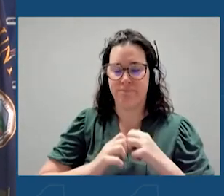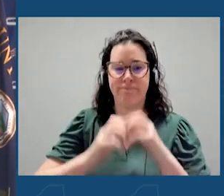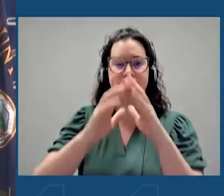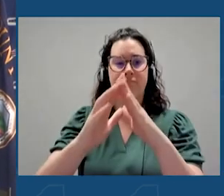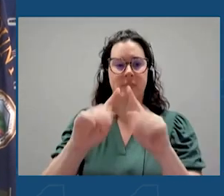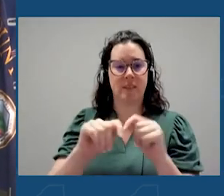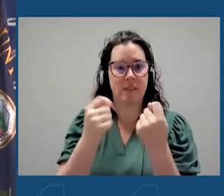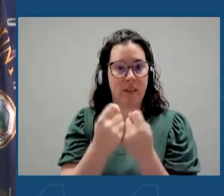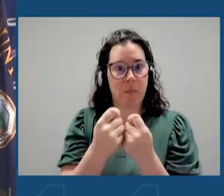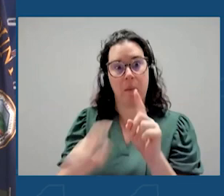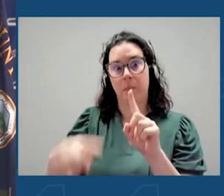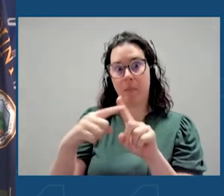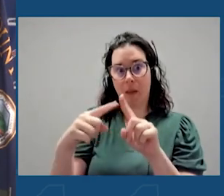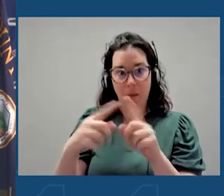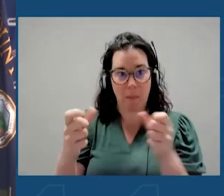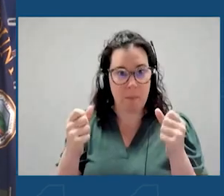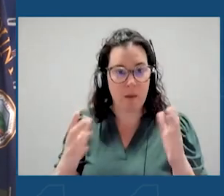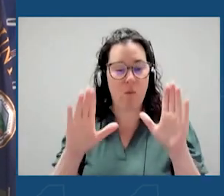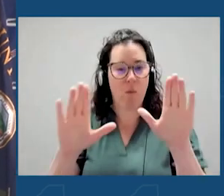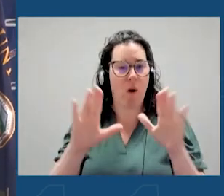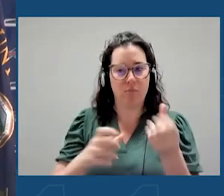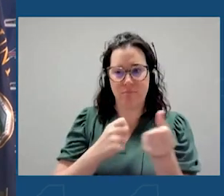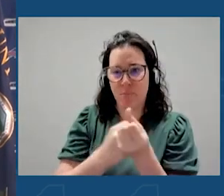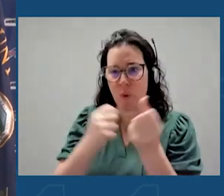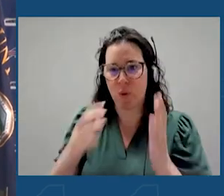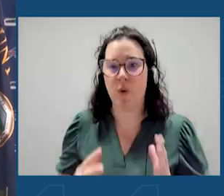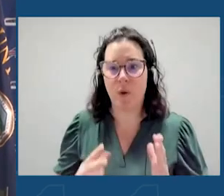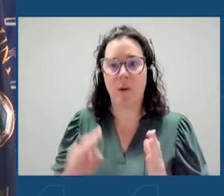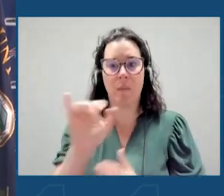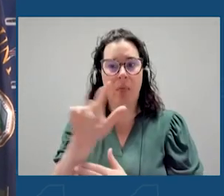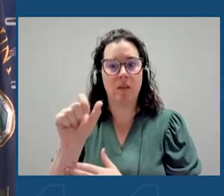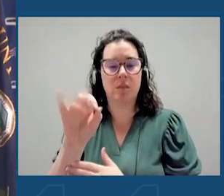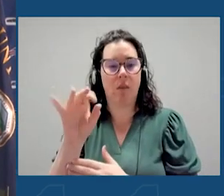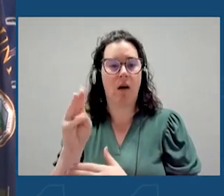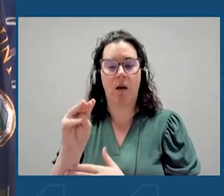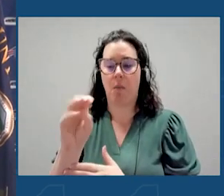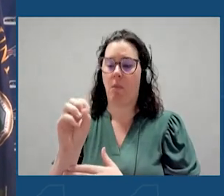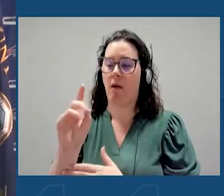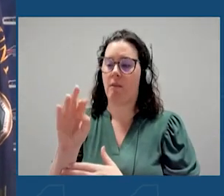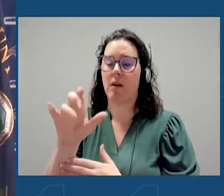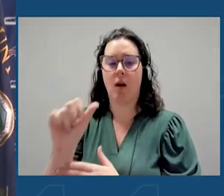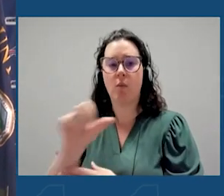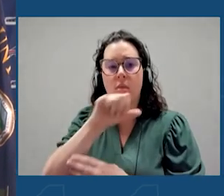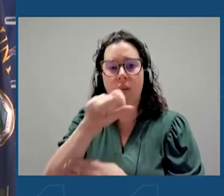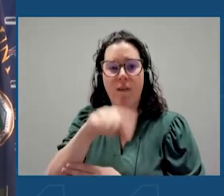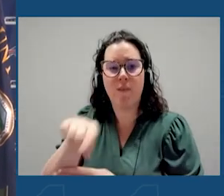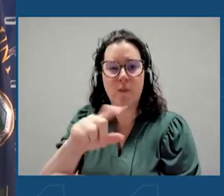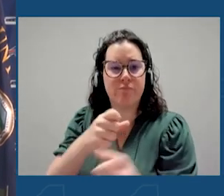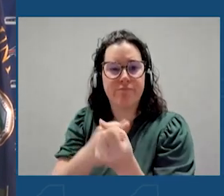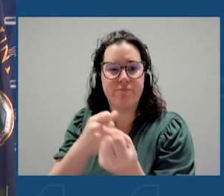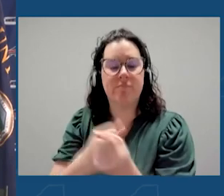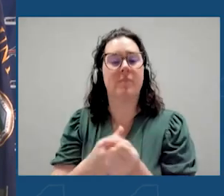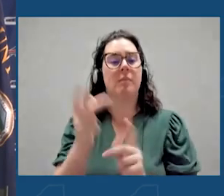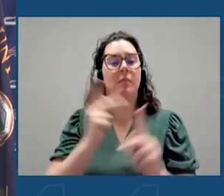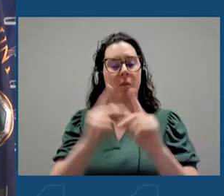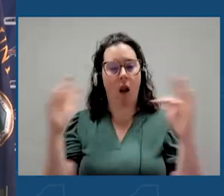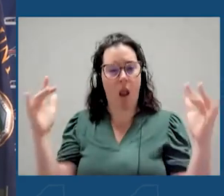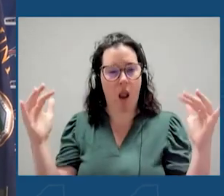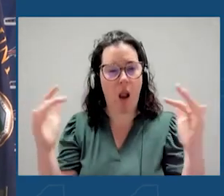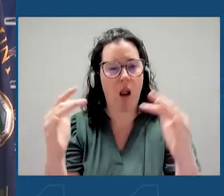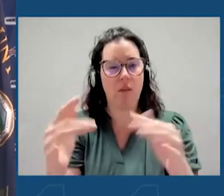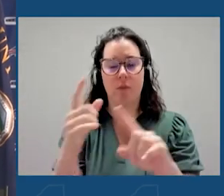fan base that we have. Bills Mafia, we love you. People travel to Buffalo from all over to experience